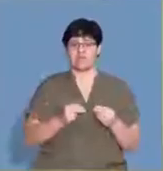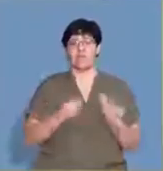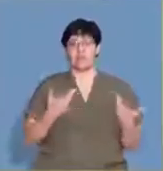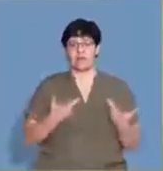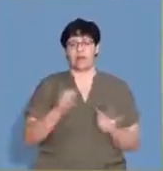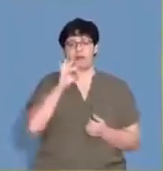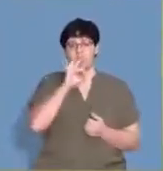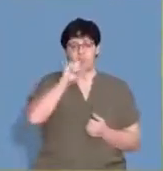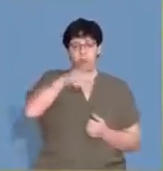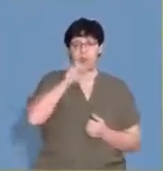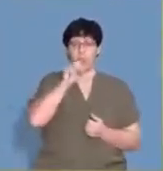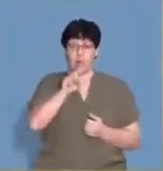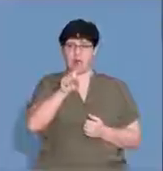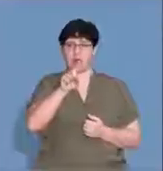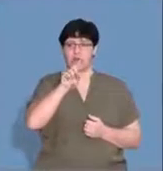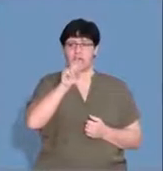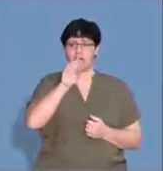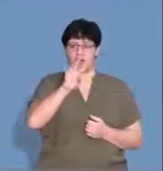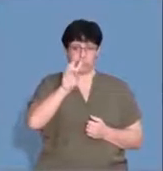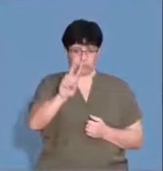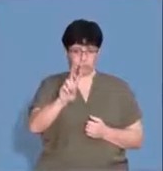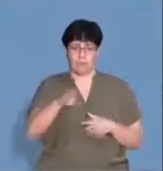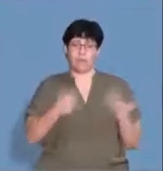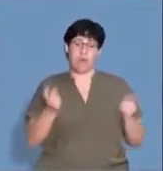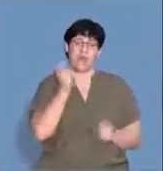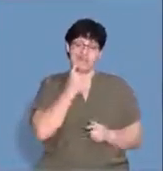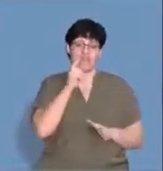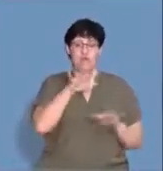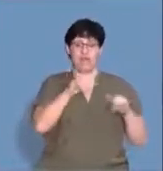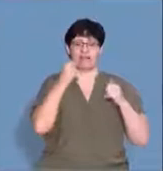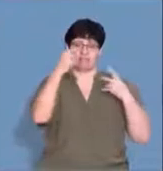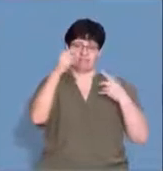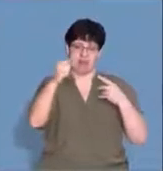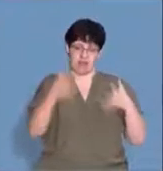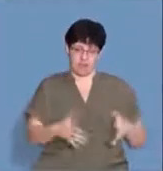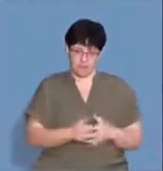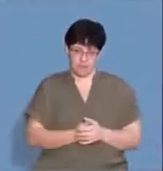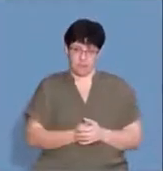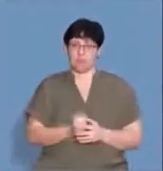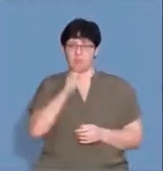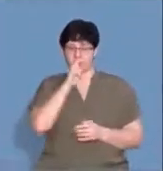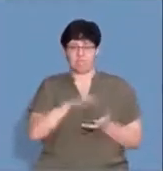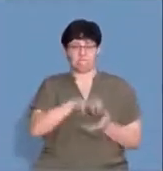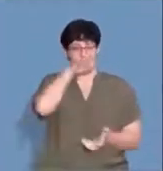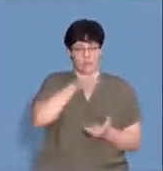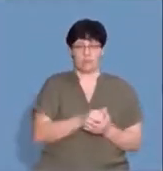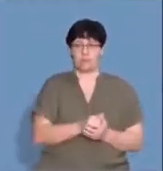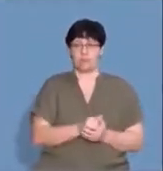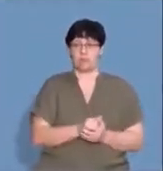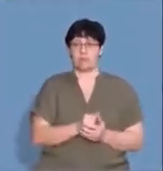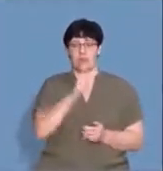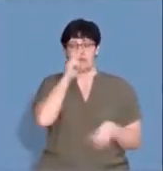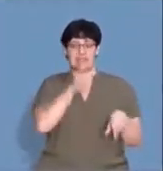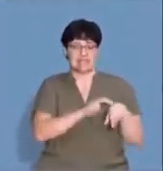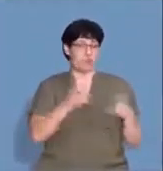use 3,142. Okay? It makes it easier for your examiners. So let's see what our volume. We needed it